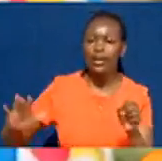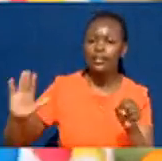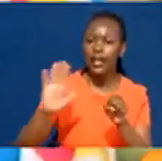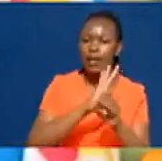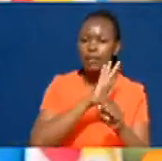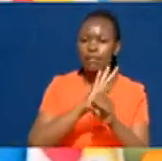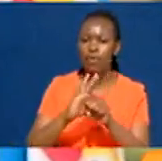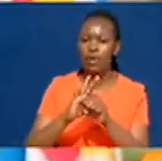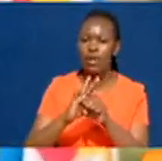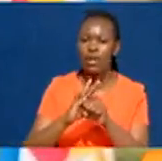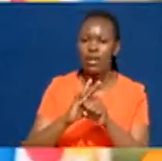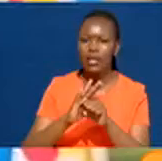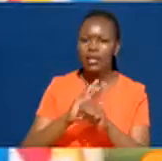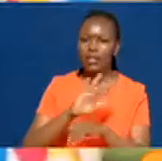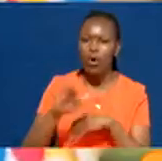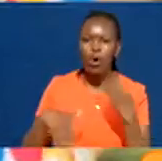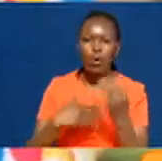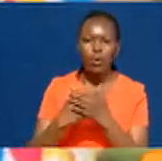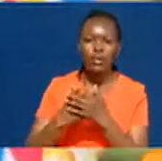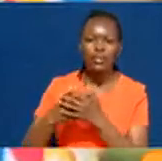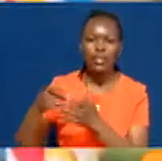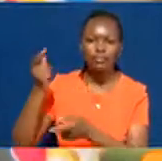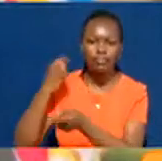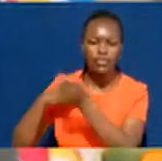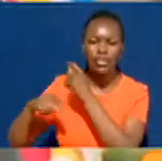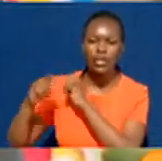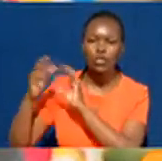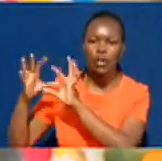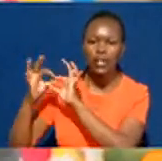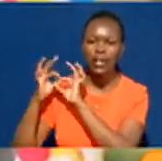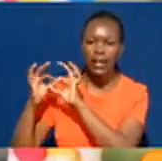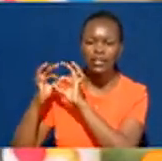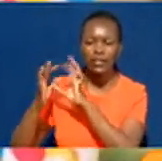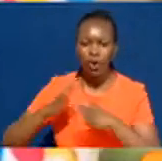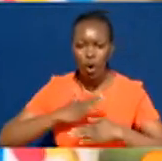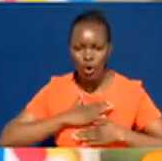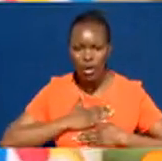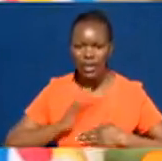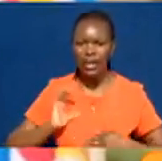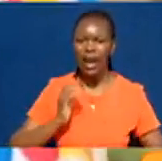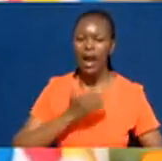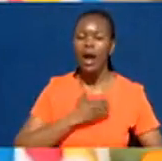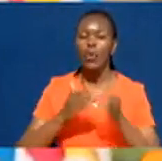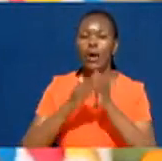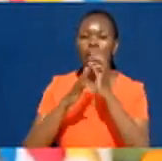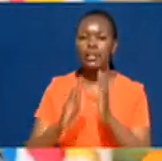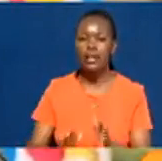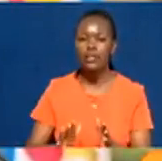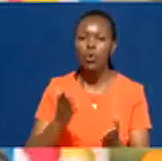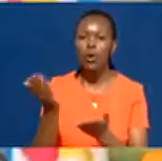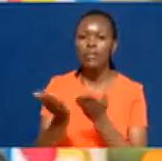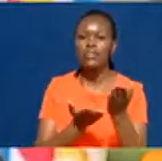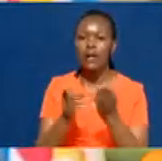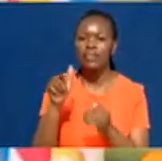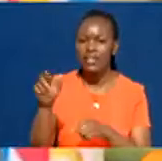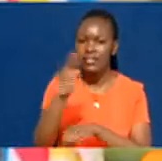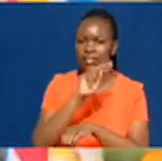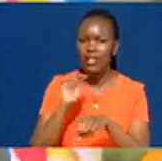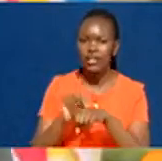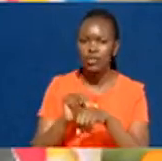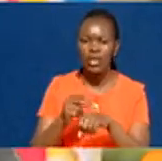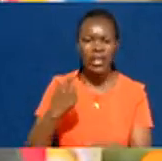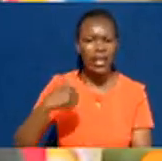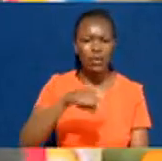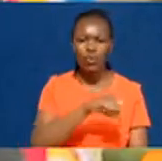the now established tradition of honoring our leaders who have served this nation and shall not in any